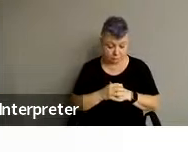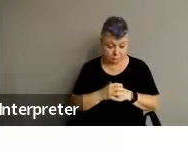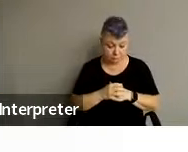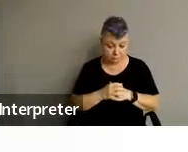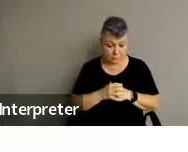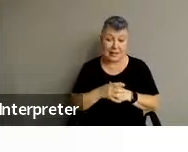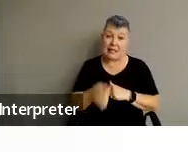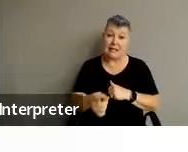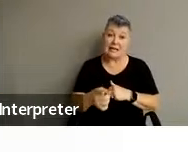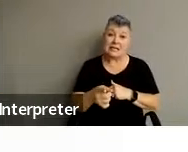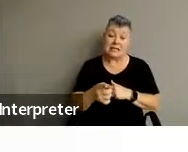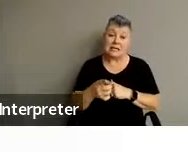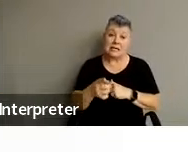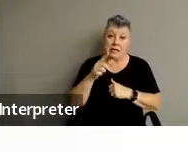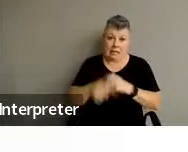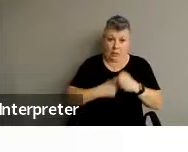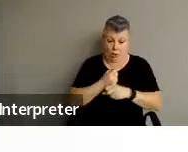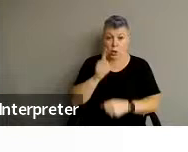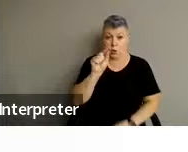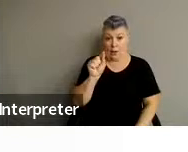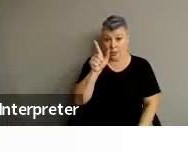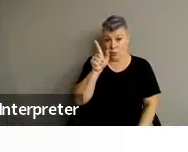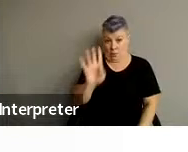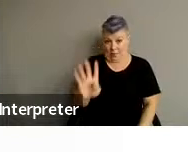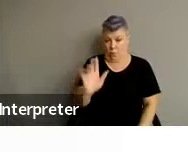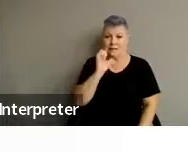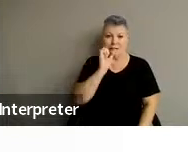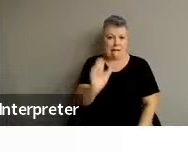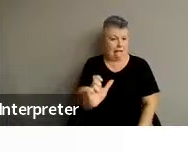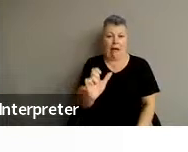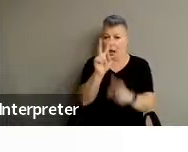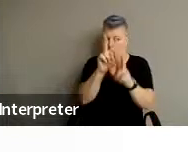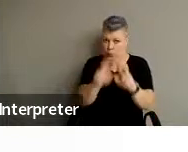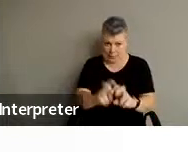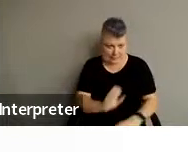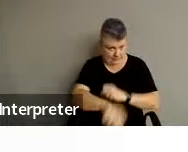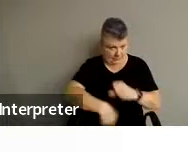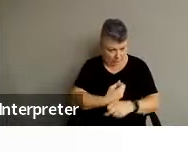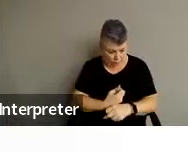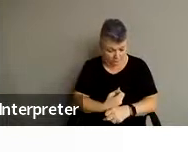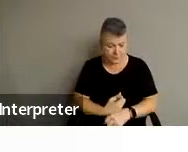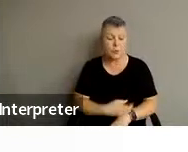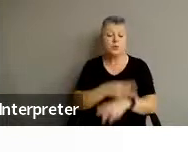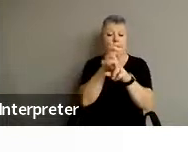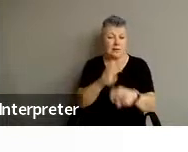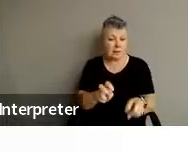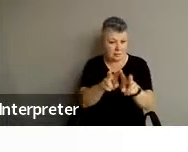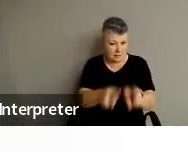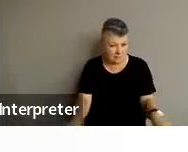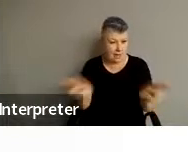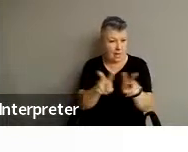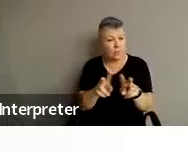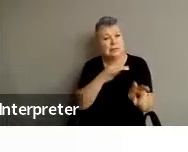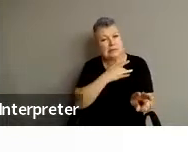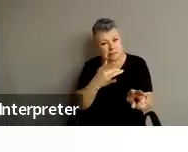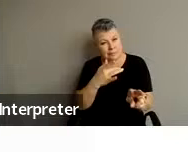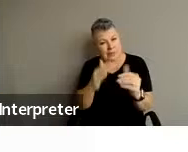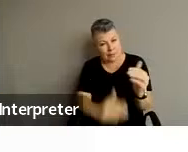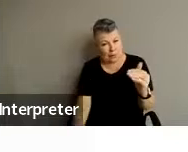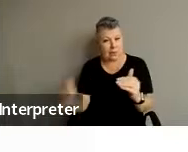this is a 2024 is a non-reassessment year. Assessed values increased on average by